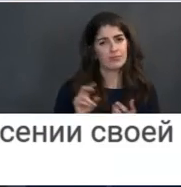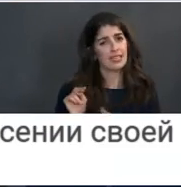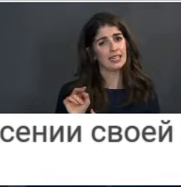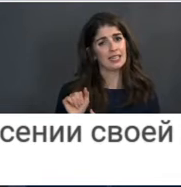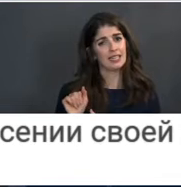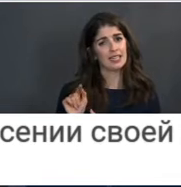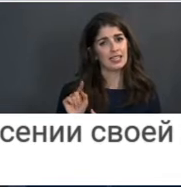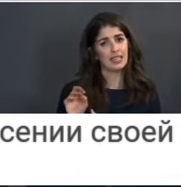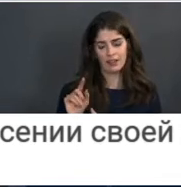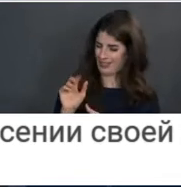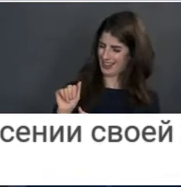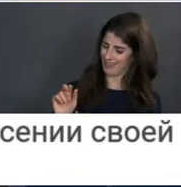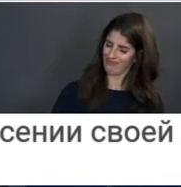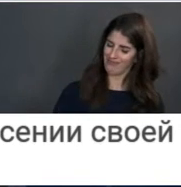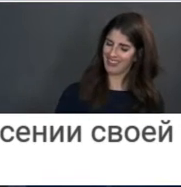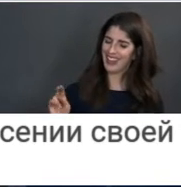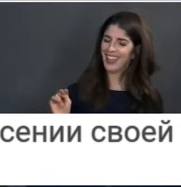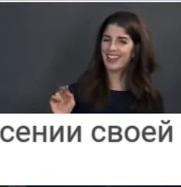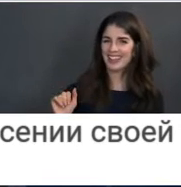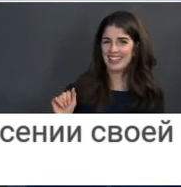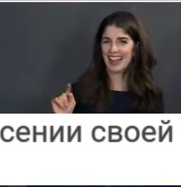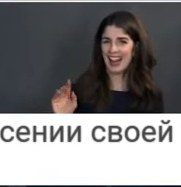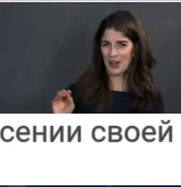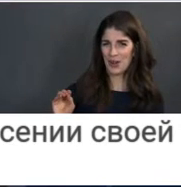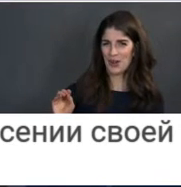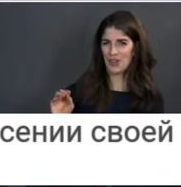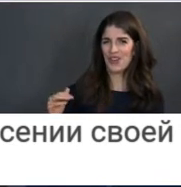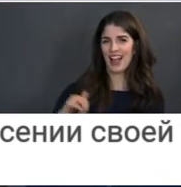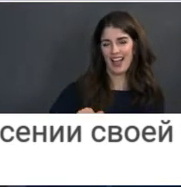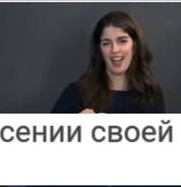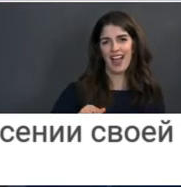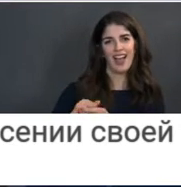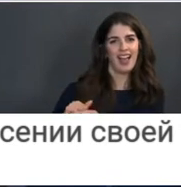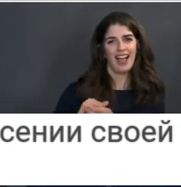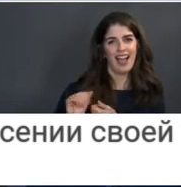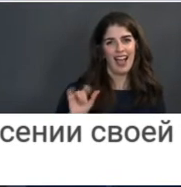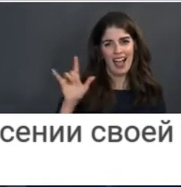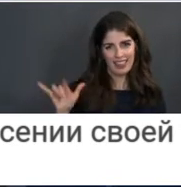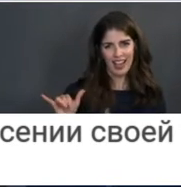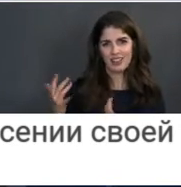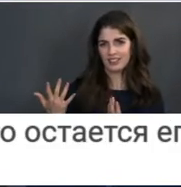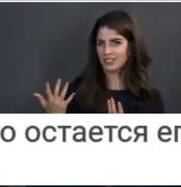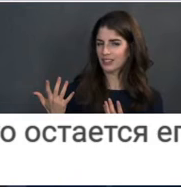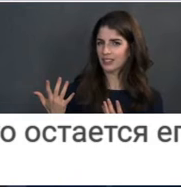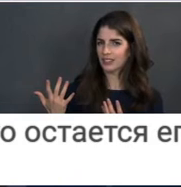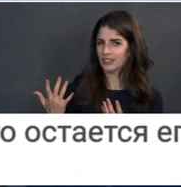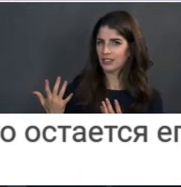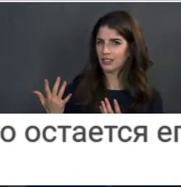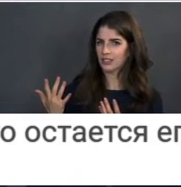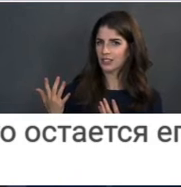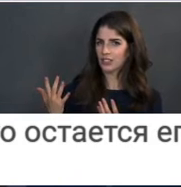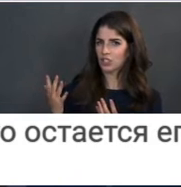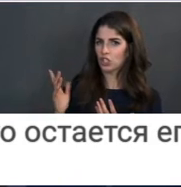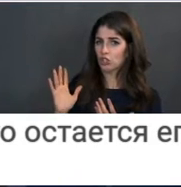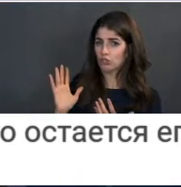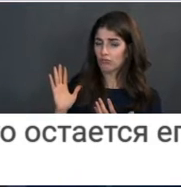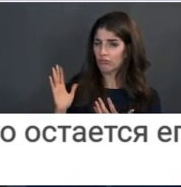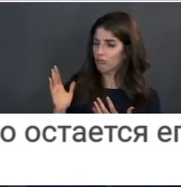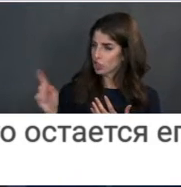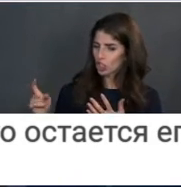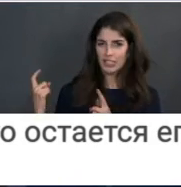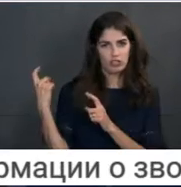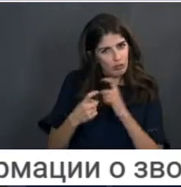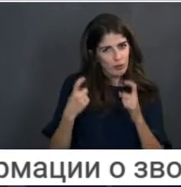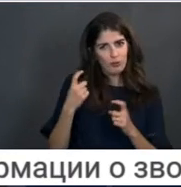and partners, you know, playing the role and contributing their fair share when he was vice president. That remains